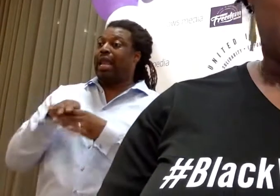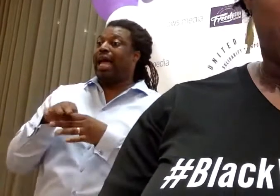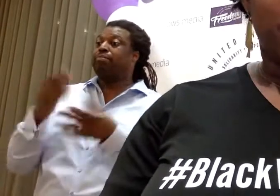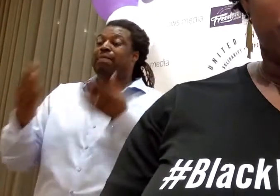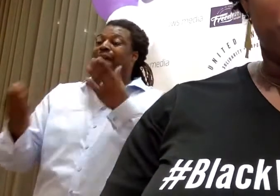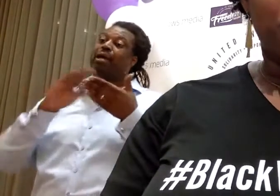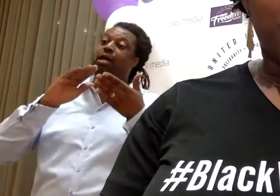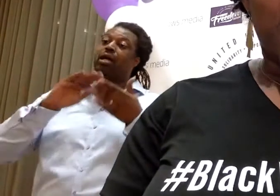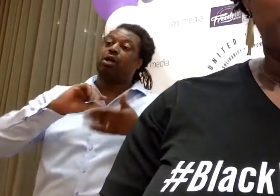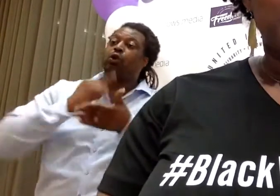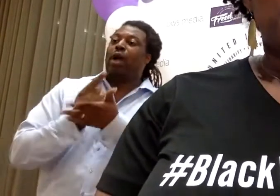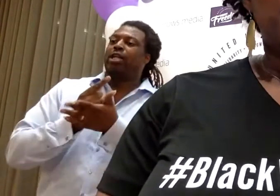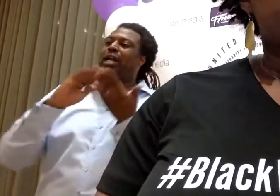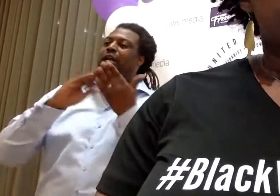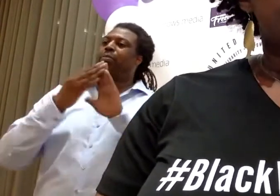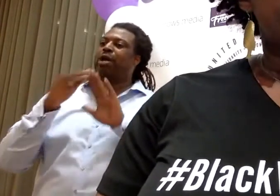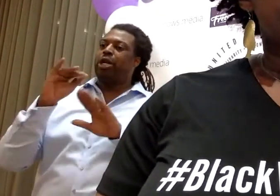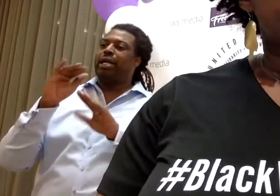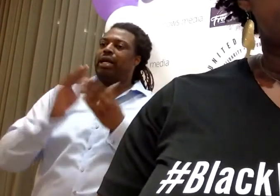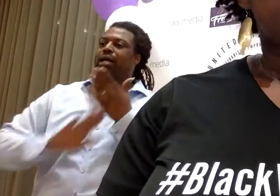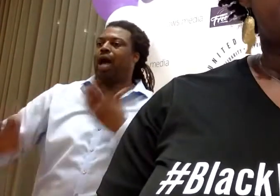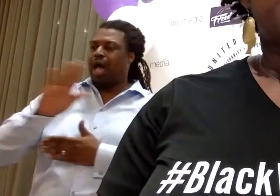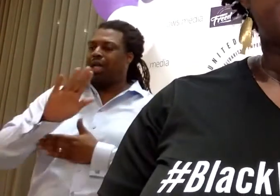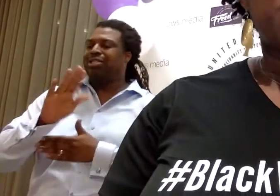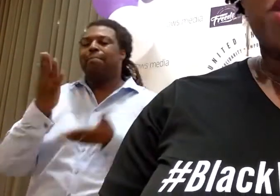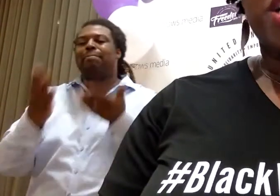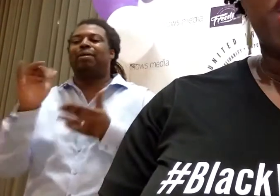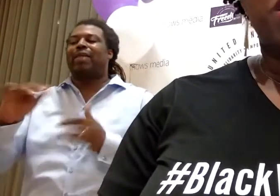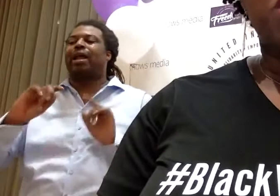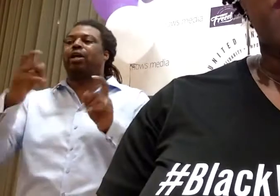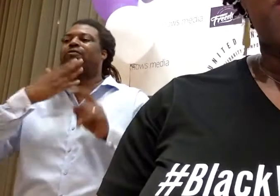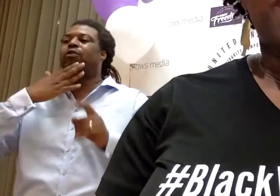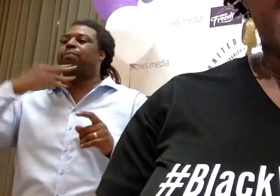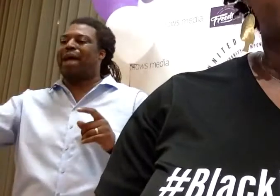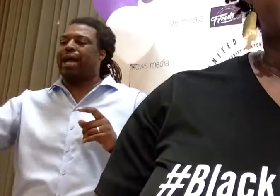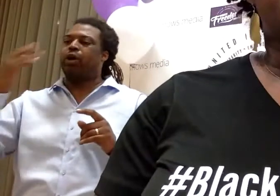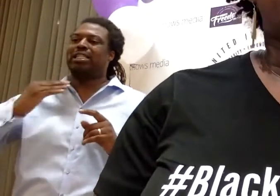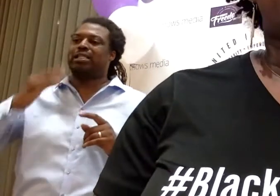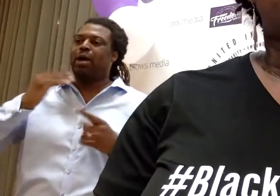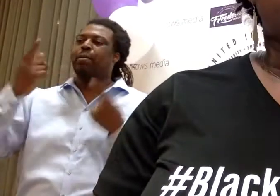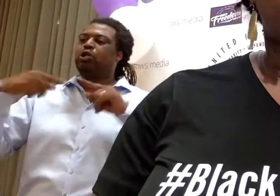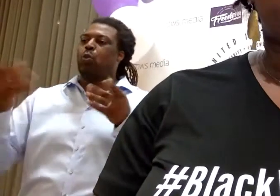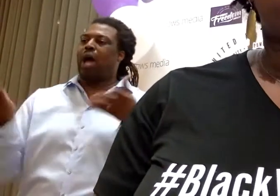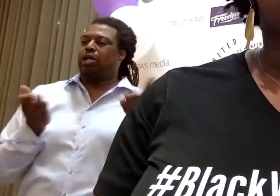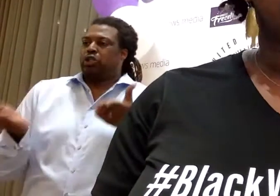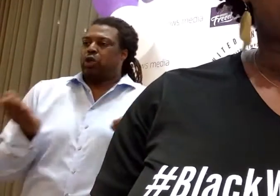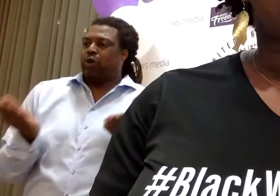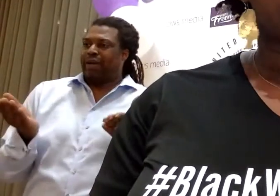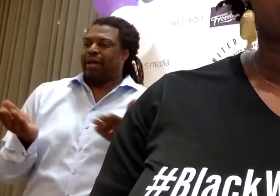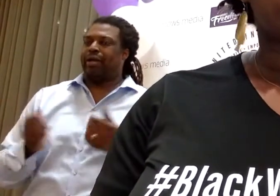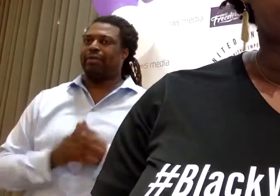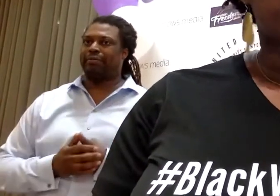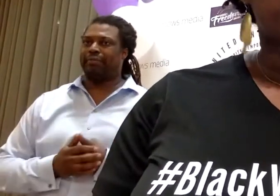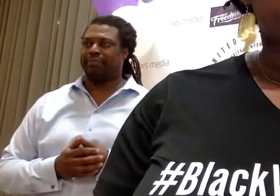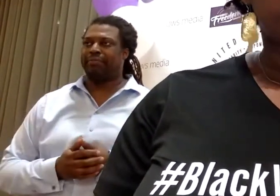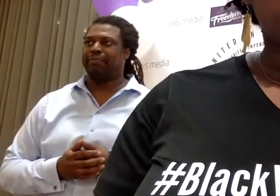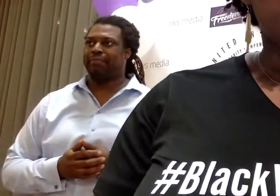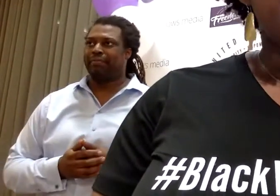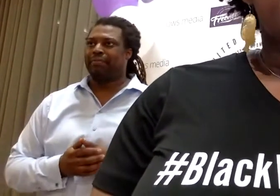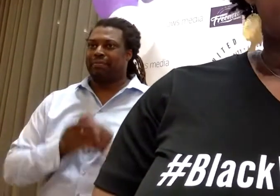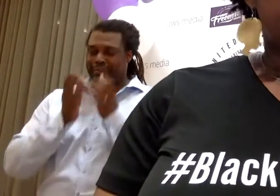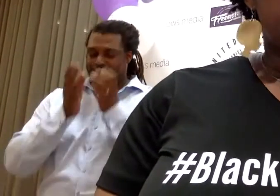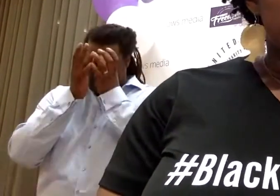college while working 2 jobs may give her better insight and experience while serving on the House Education and Workforce